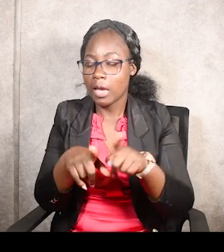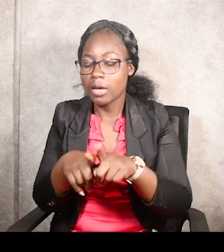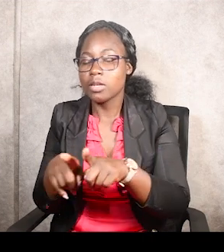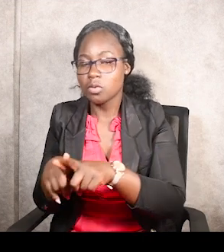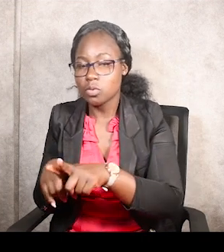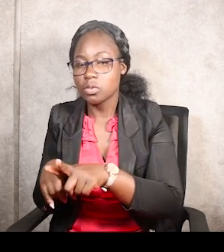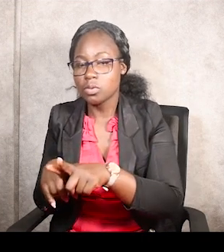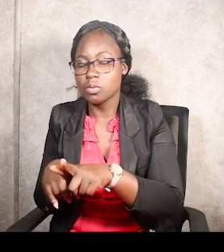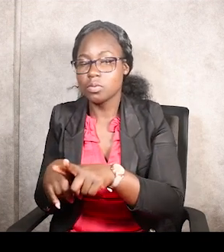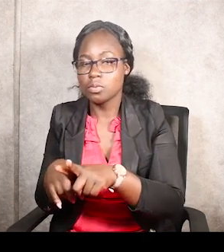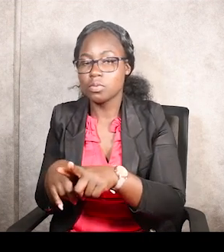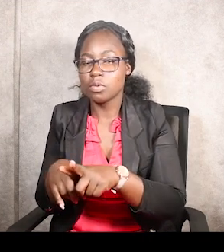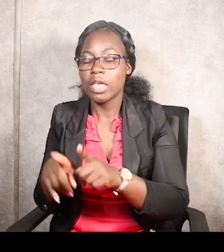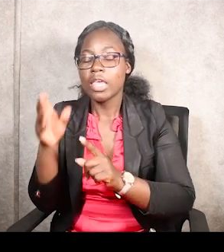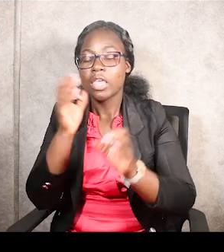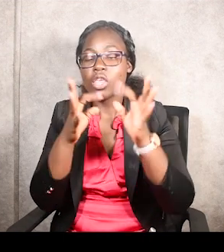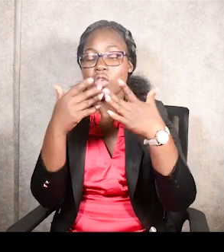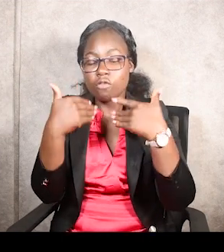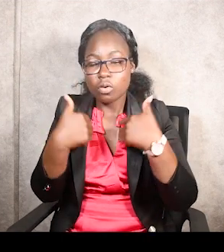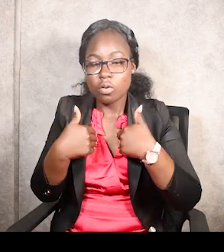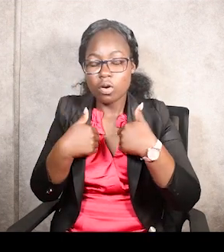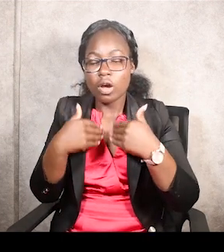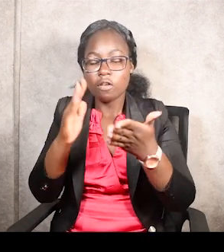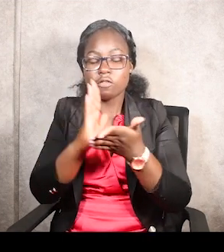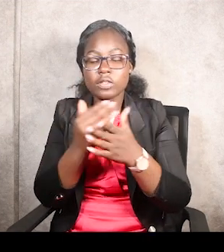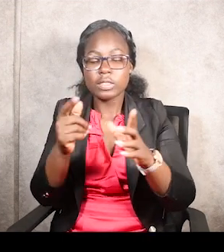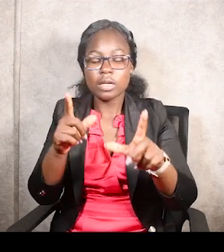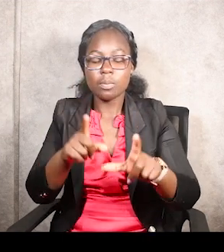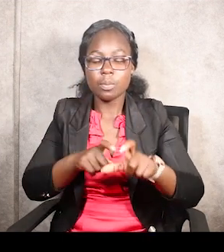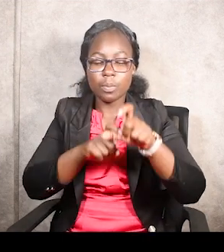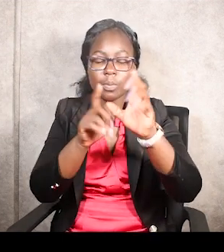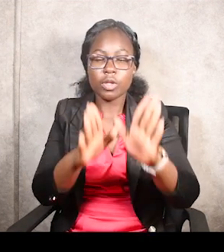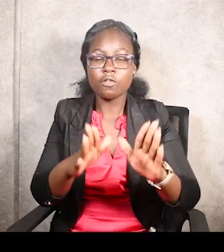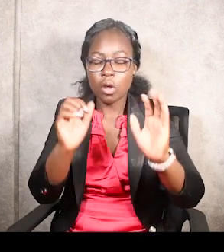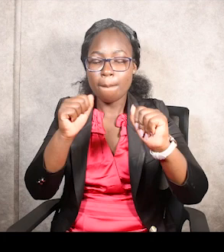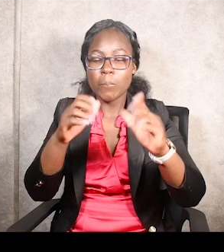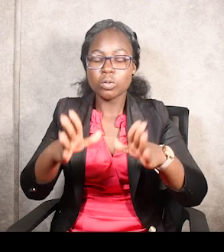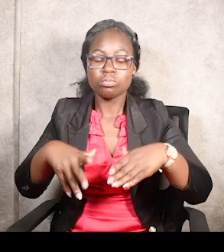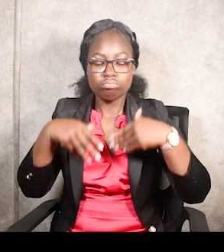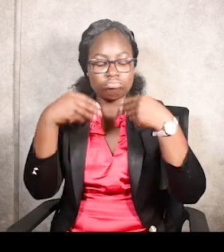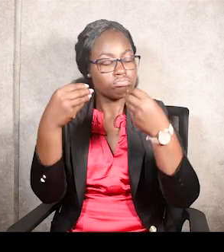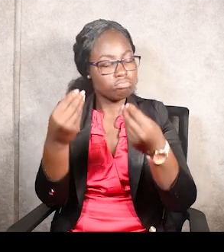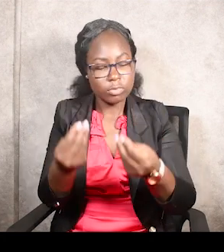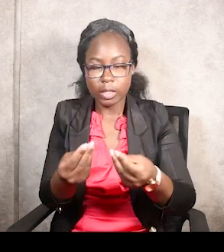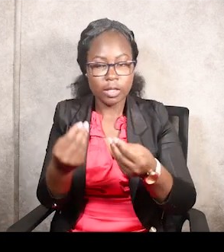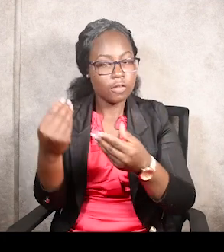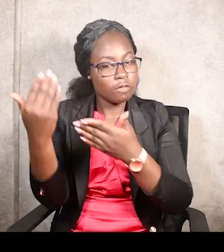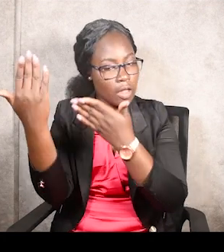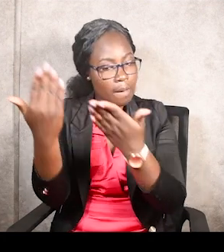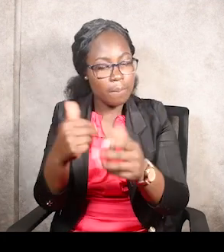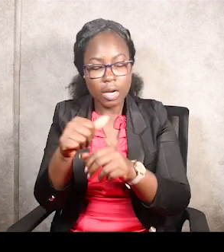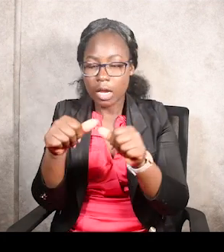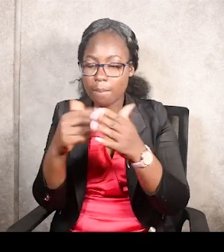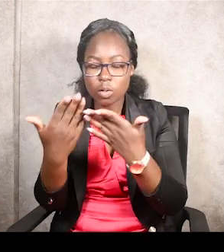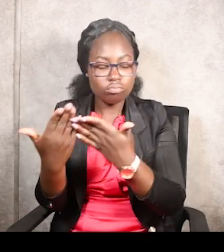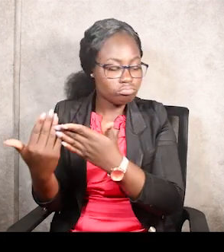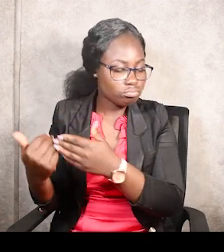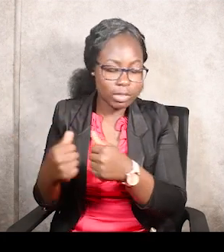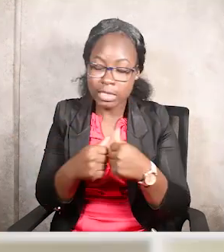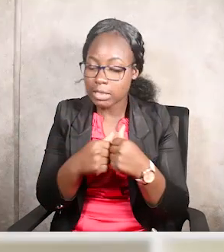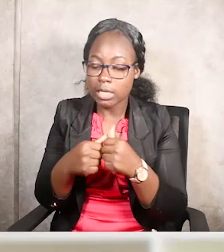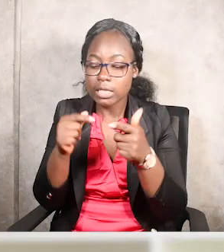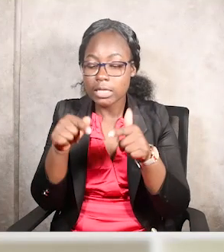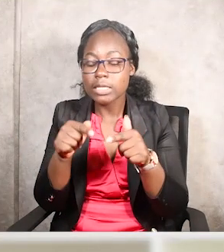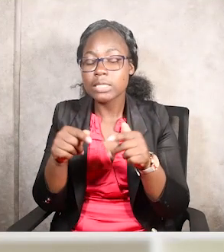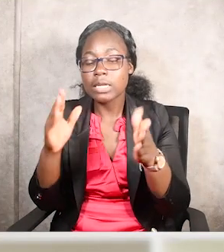and also you can, if you have some giveaways, you can give them. You can bring about the